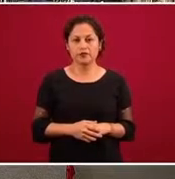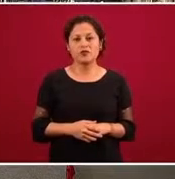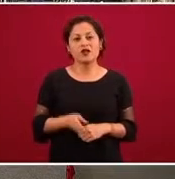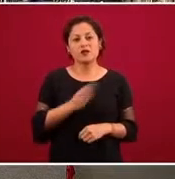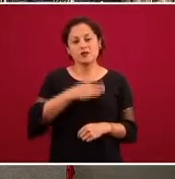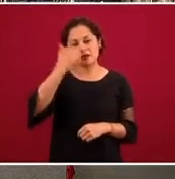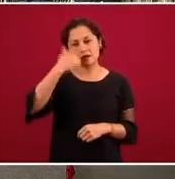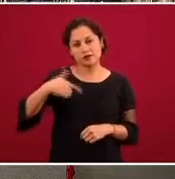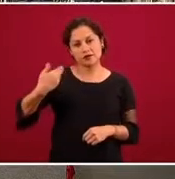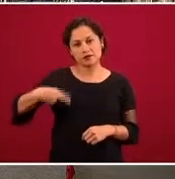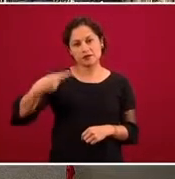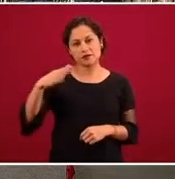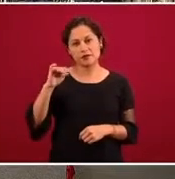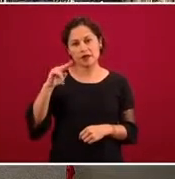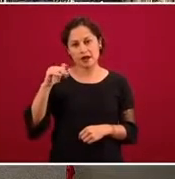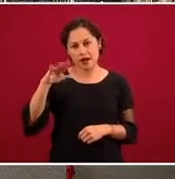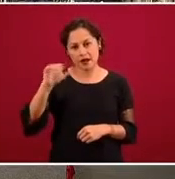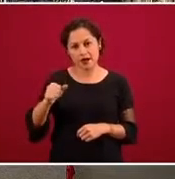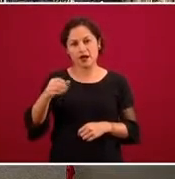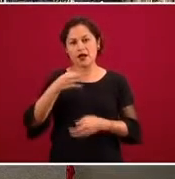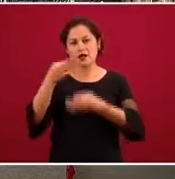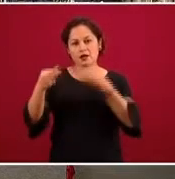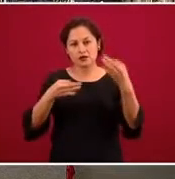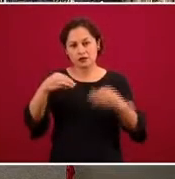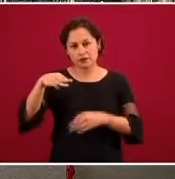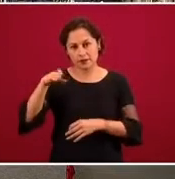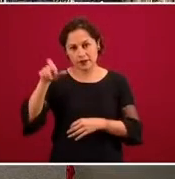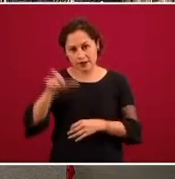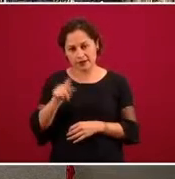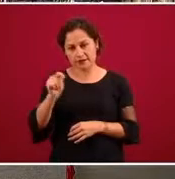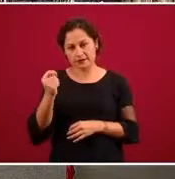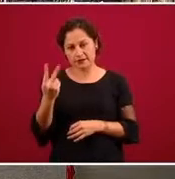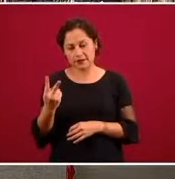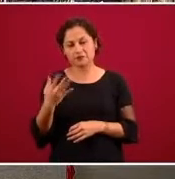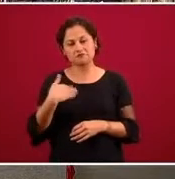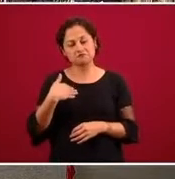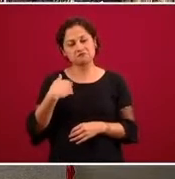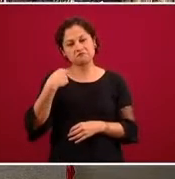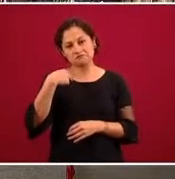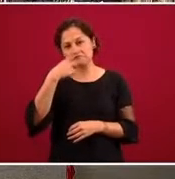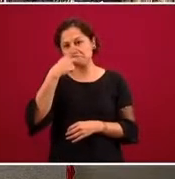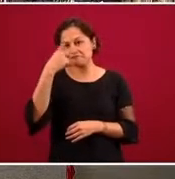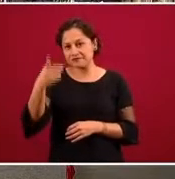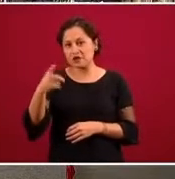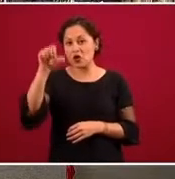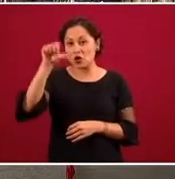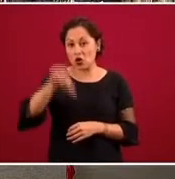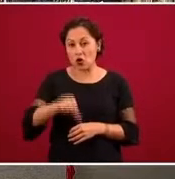Buenas noches, Bianca Aguirre de Notimex. Good evening, Bianca Aguirre from Notimex TV. I wanna